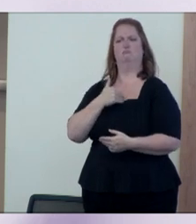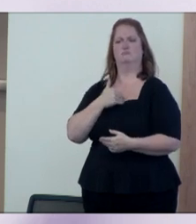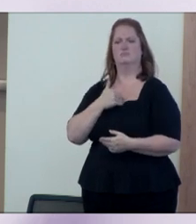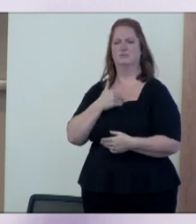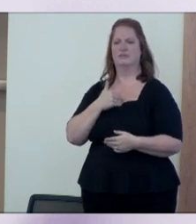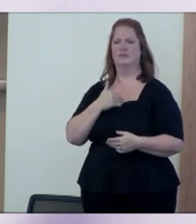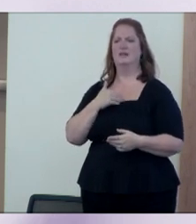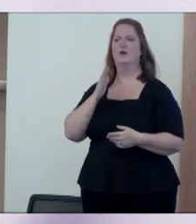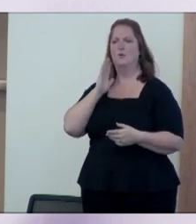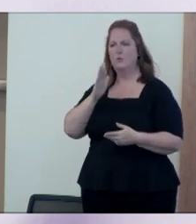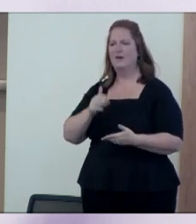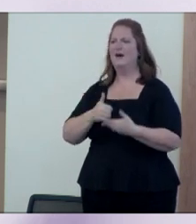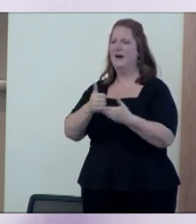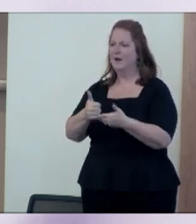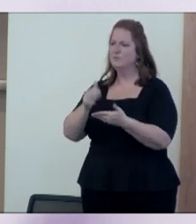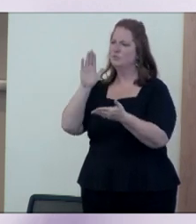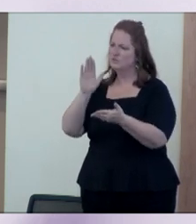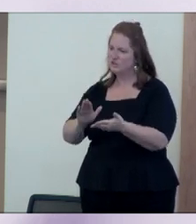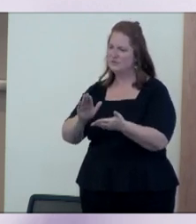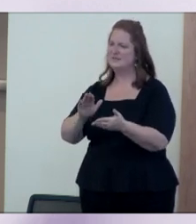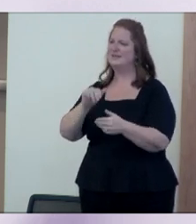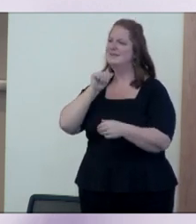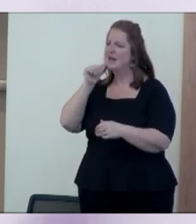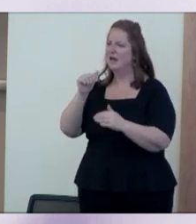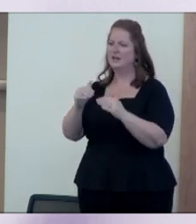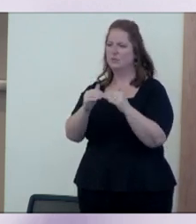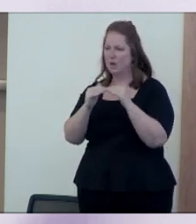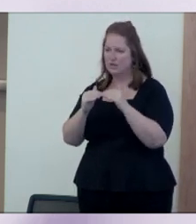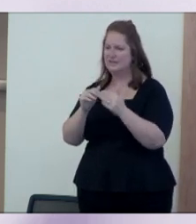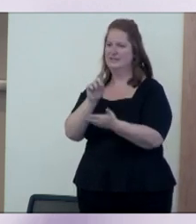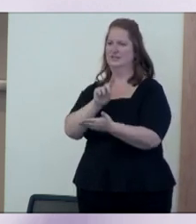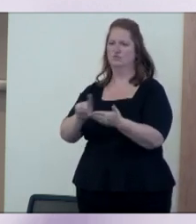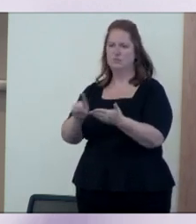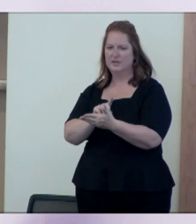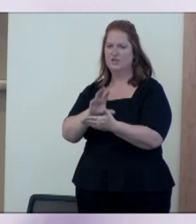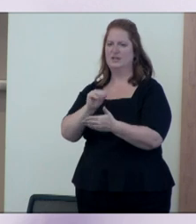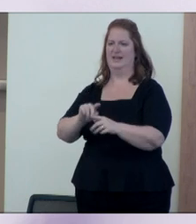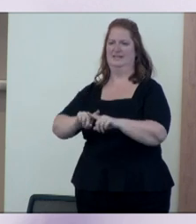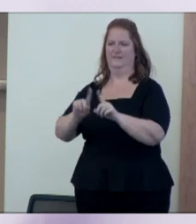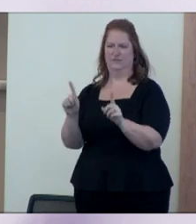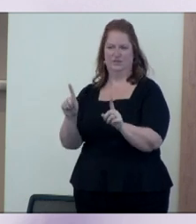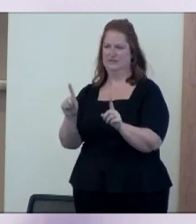by helping to reduce inequality, discrimination, and disparities, and